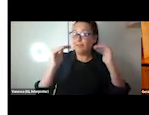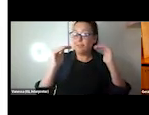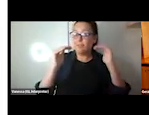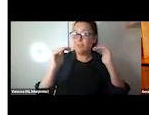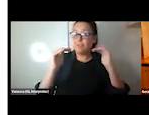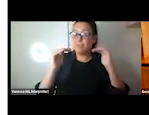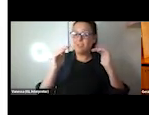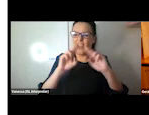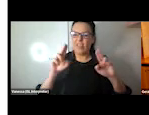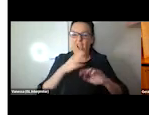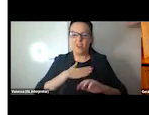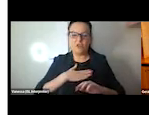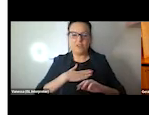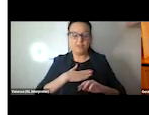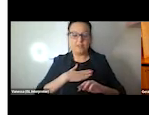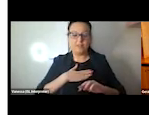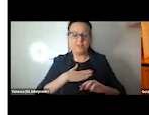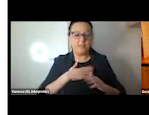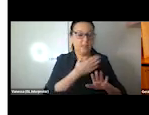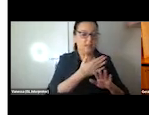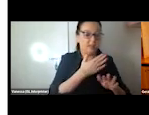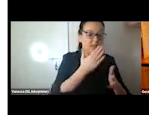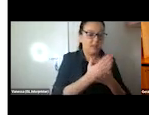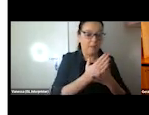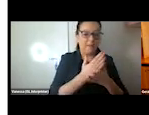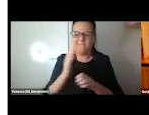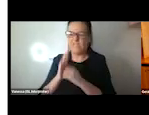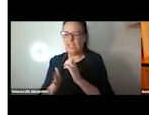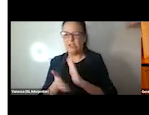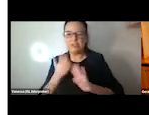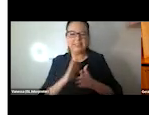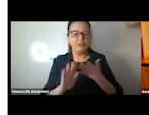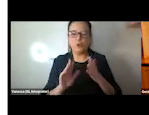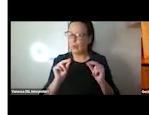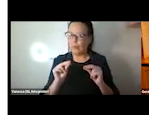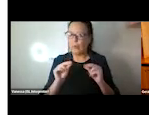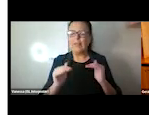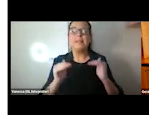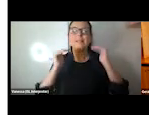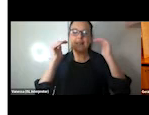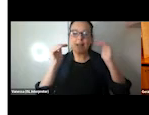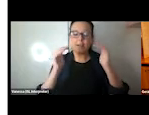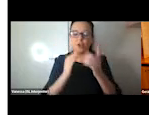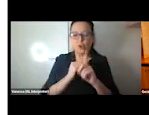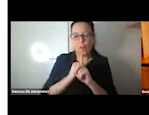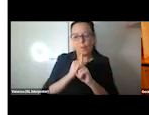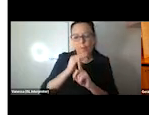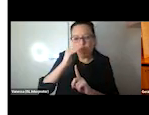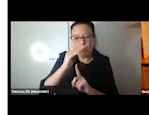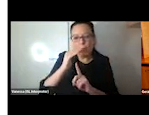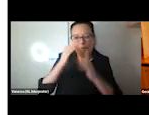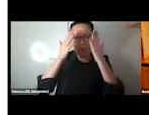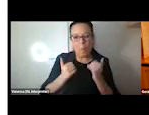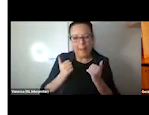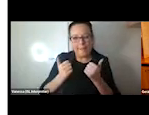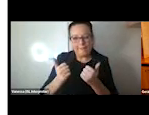from a business perspective. Standards are also really, really important in improving the health and well-being of billions of people around the